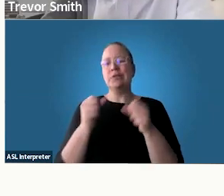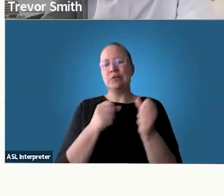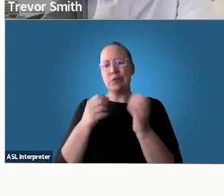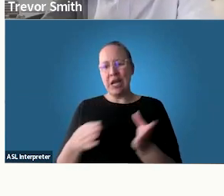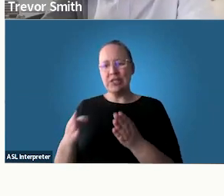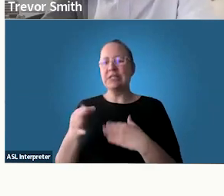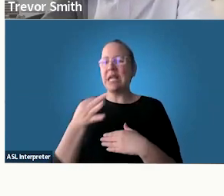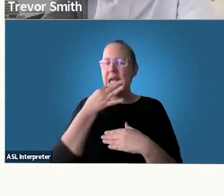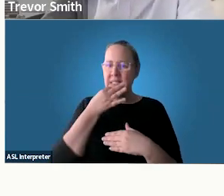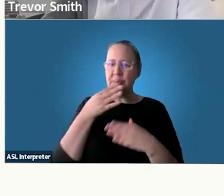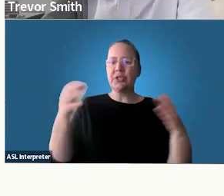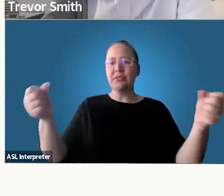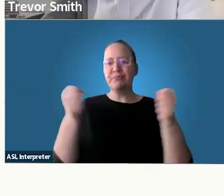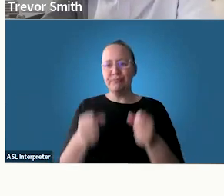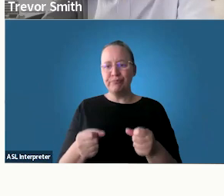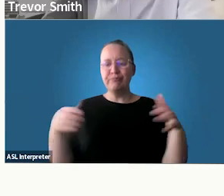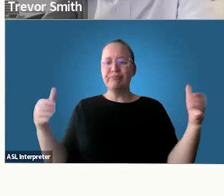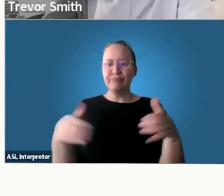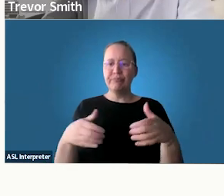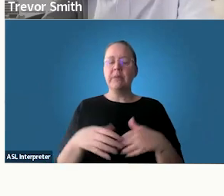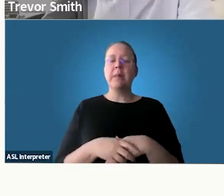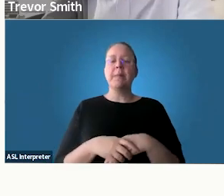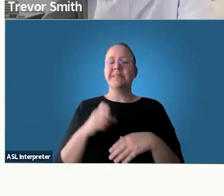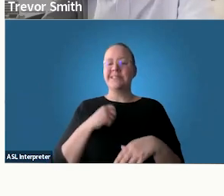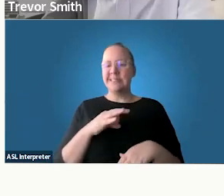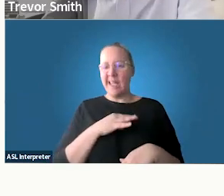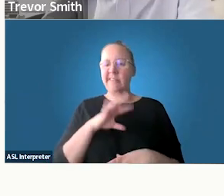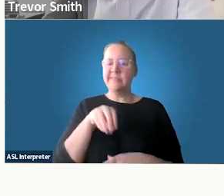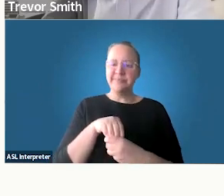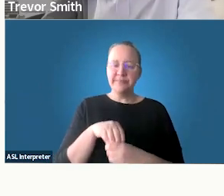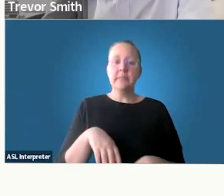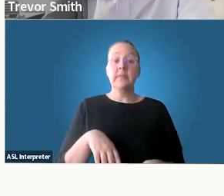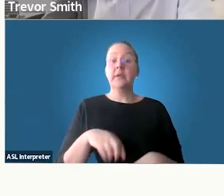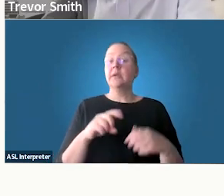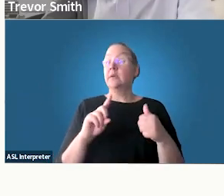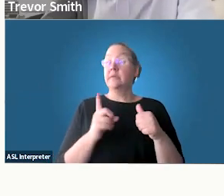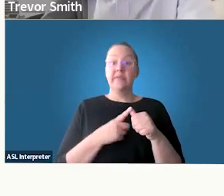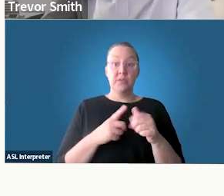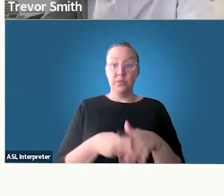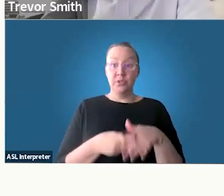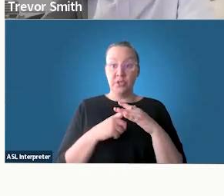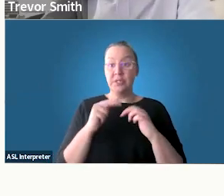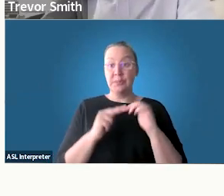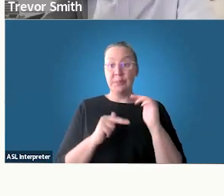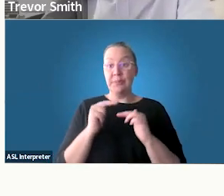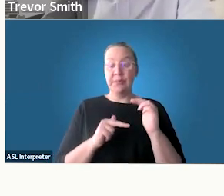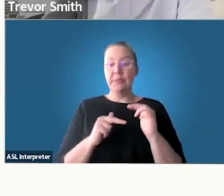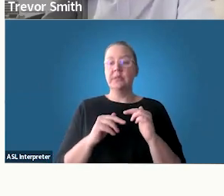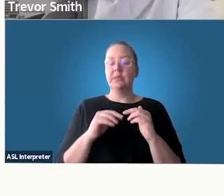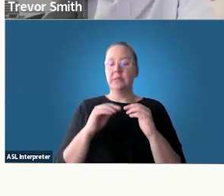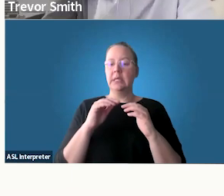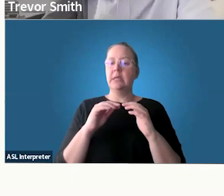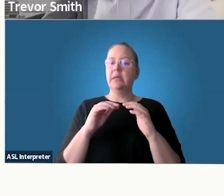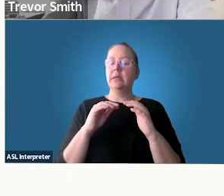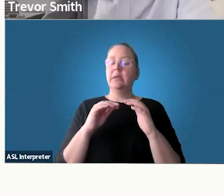experts alongside Robert Wood Johnson Foundation staff, one of the first things that we did when we started to build the narrative house was think about